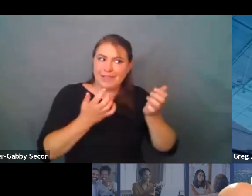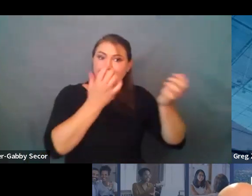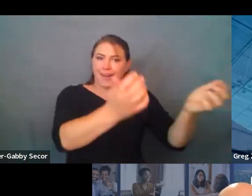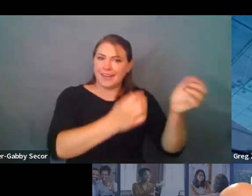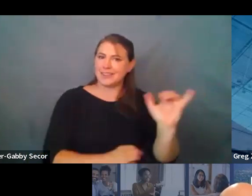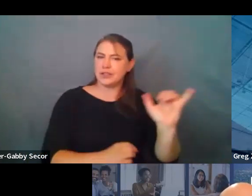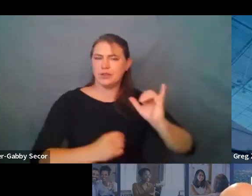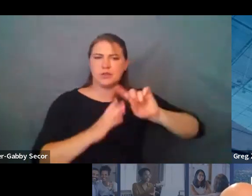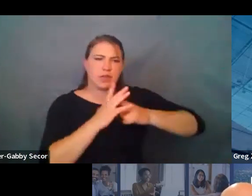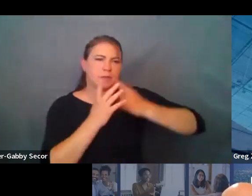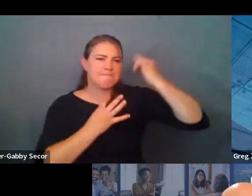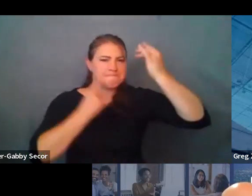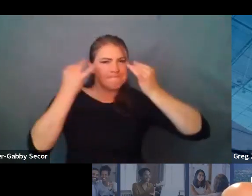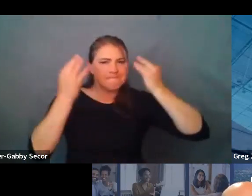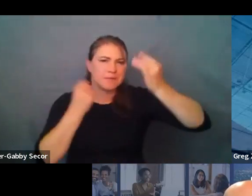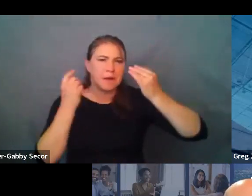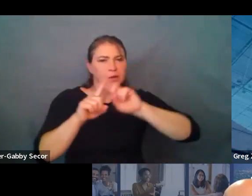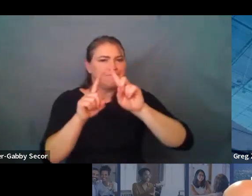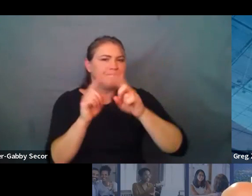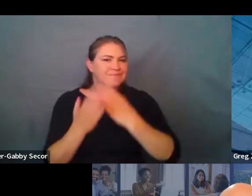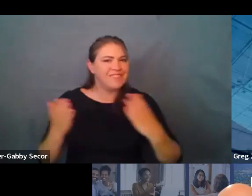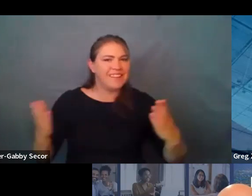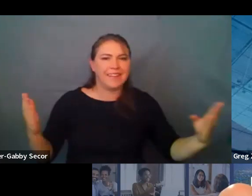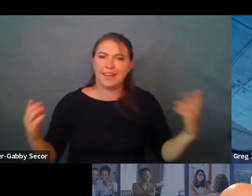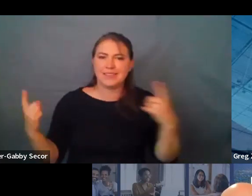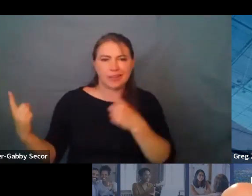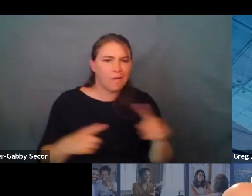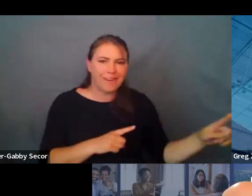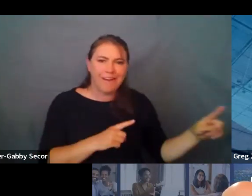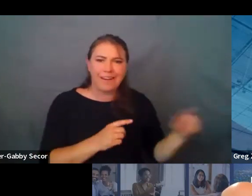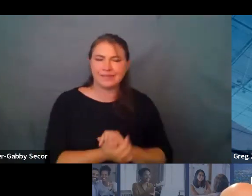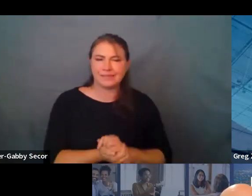I rearrange my screen a little bit so I can kick off the conversation.